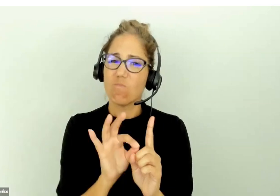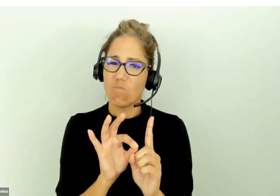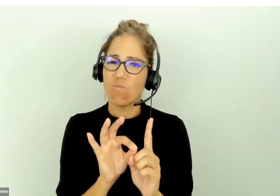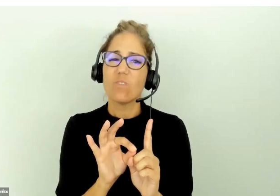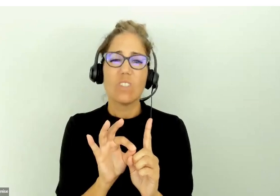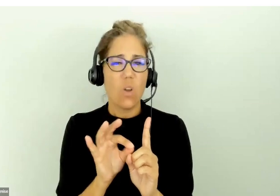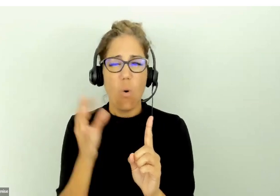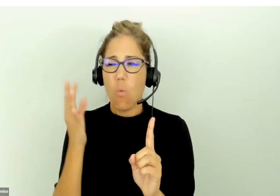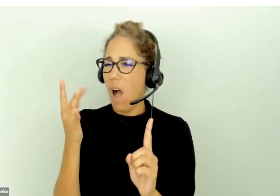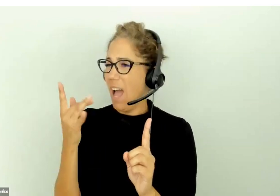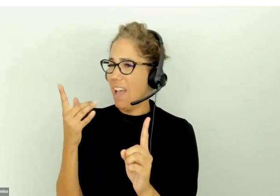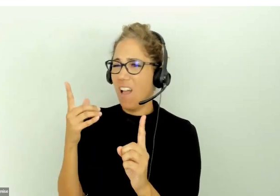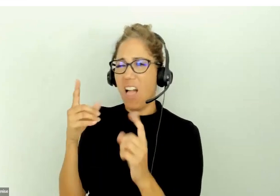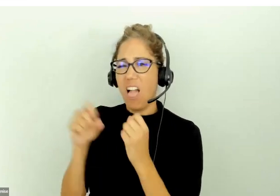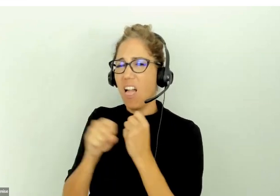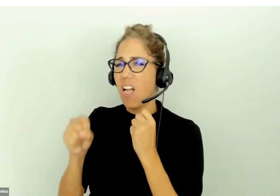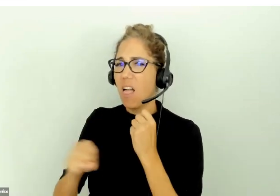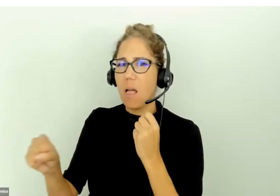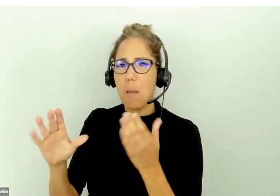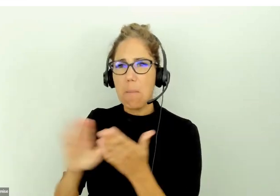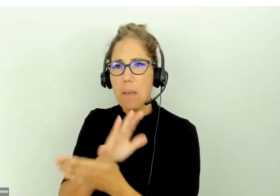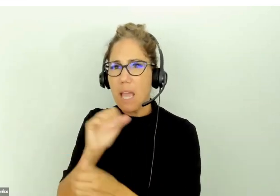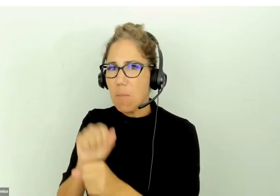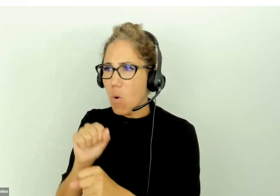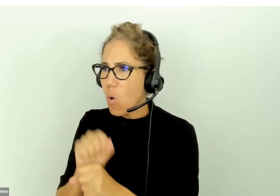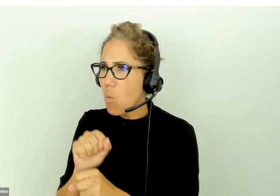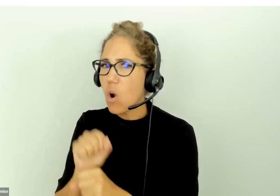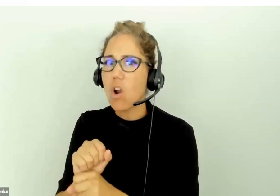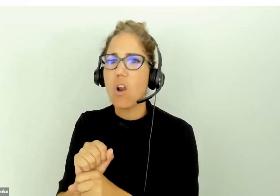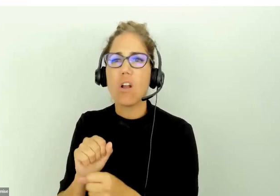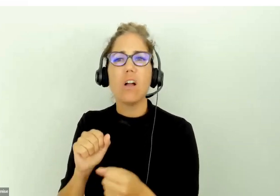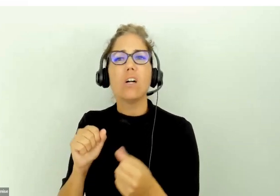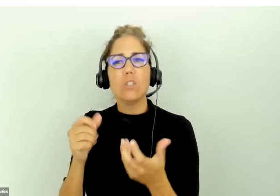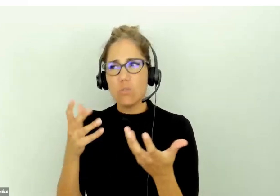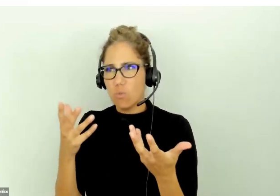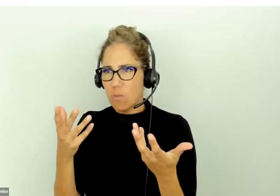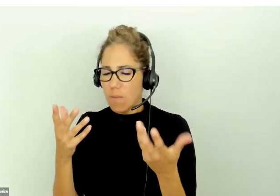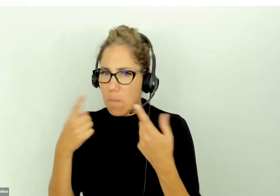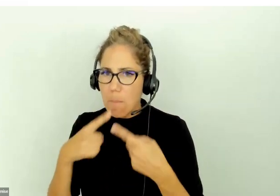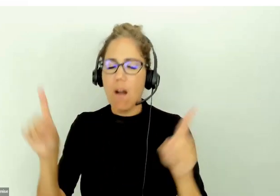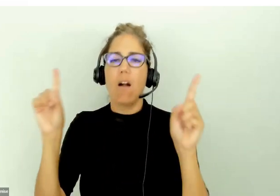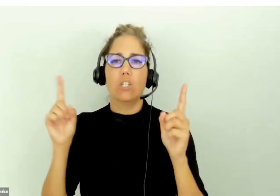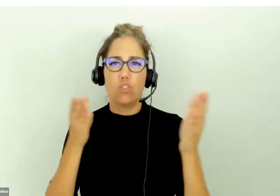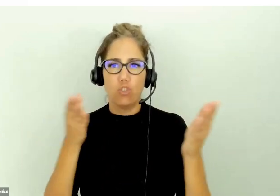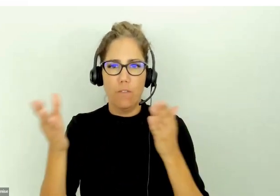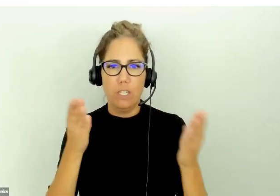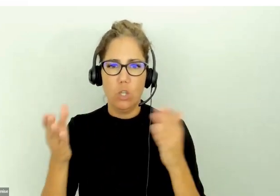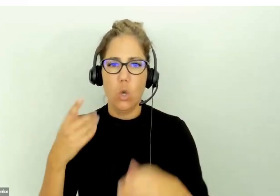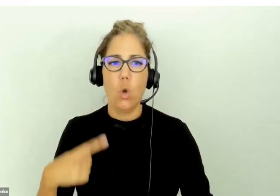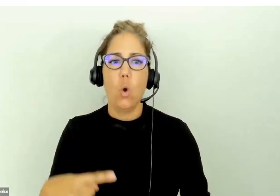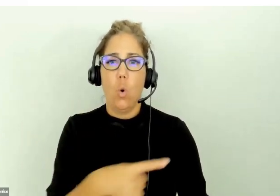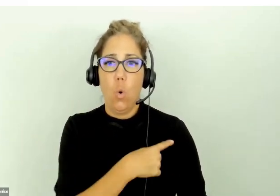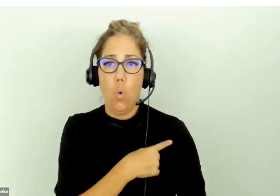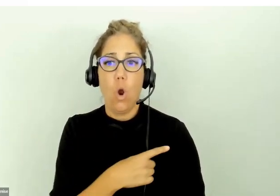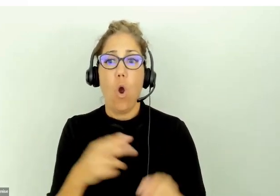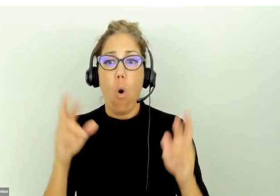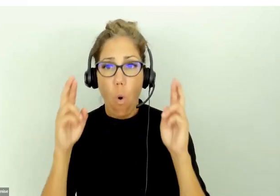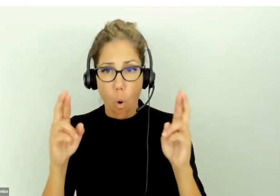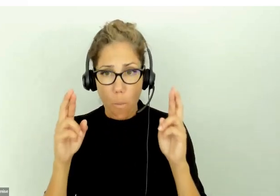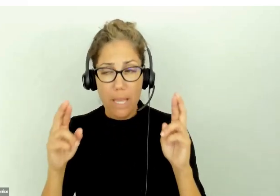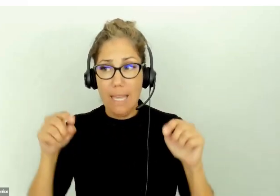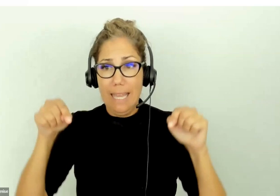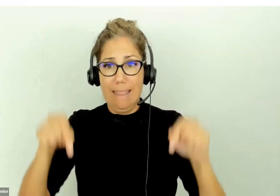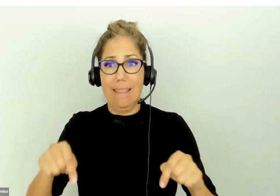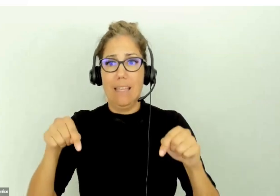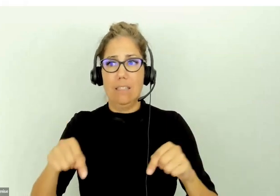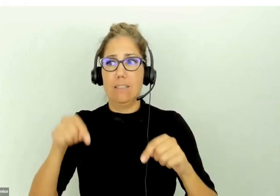to get the paperwork in order to get people the services that they need. We're hoping through the strategic framework, we